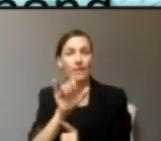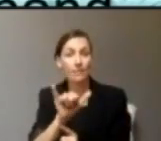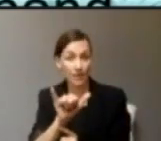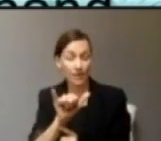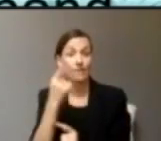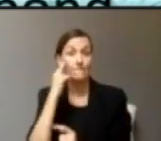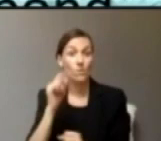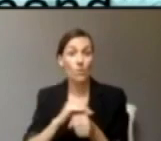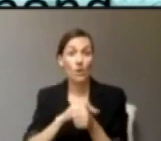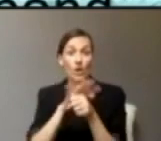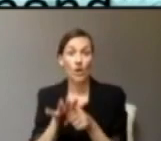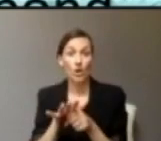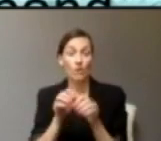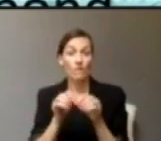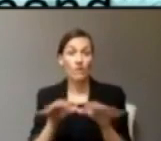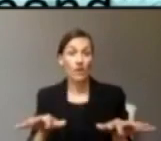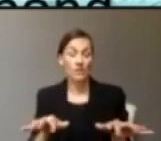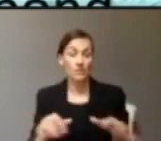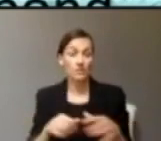COVID-19